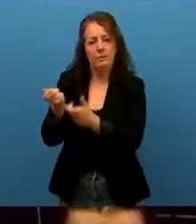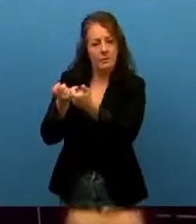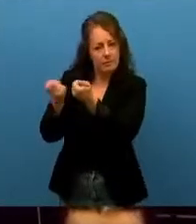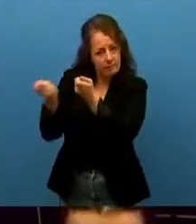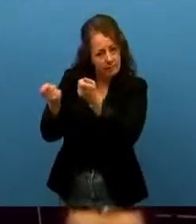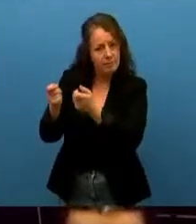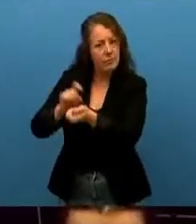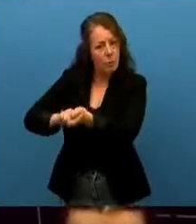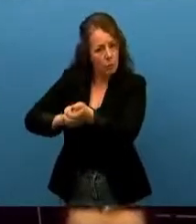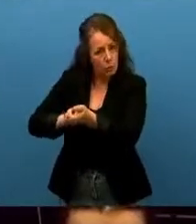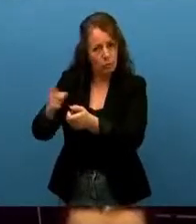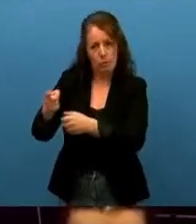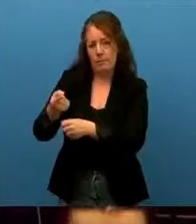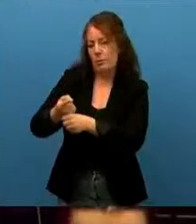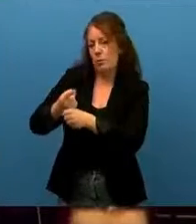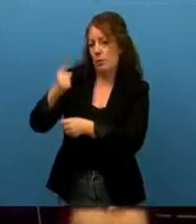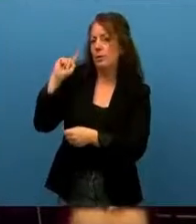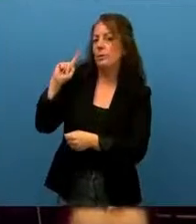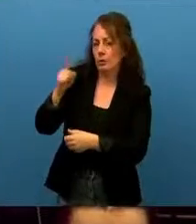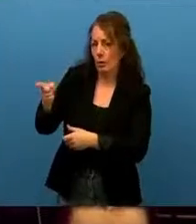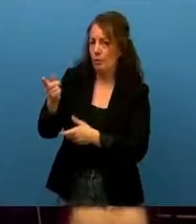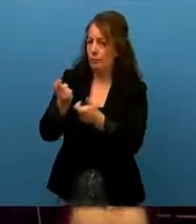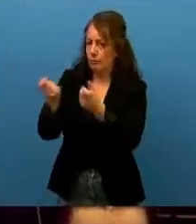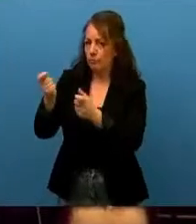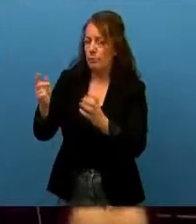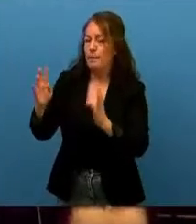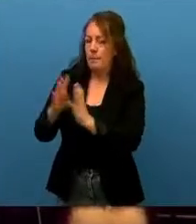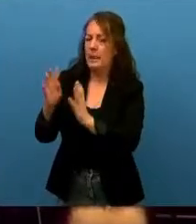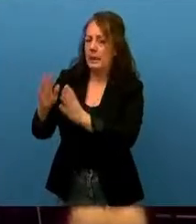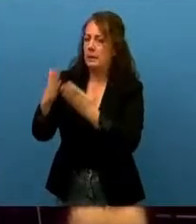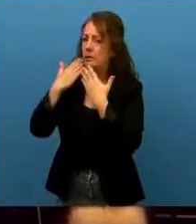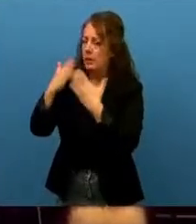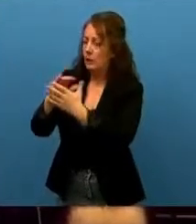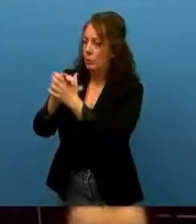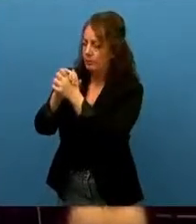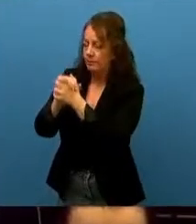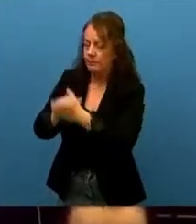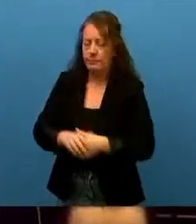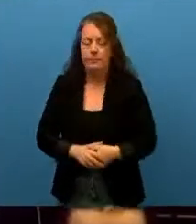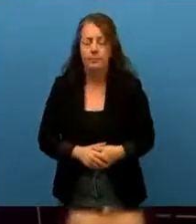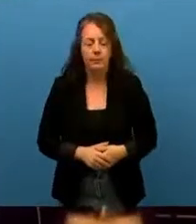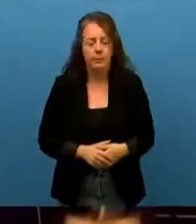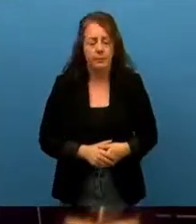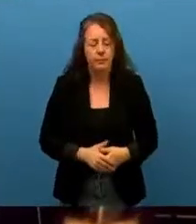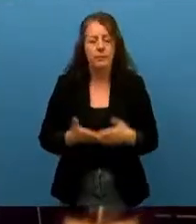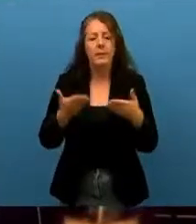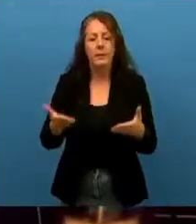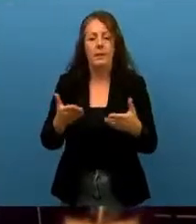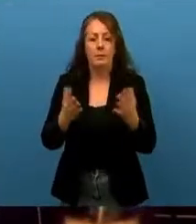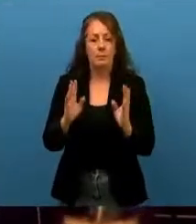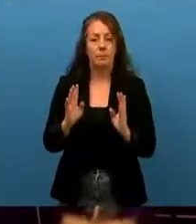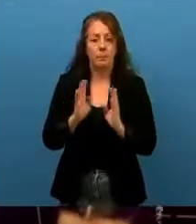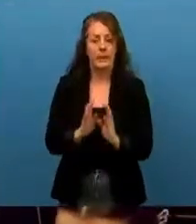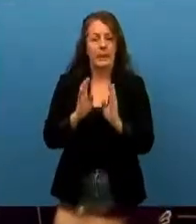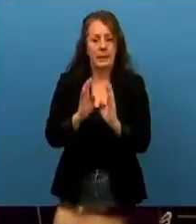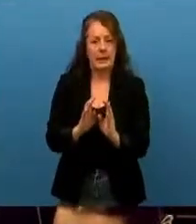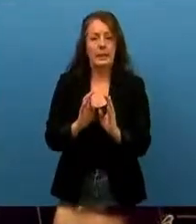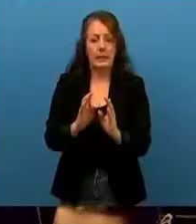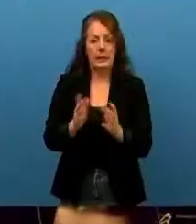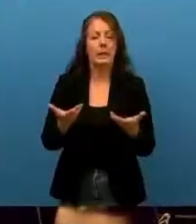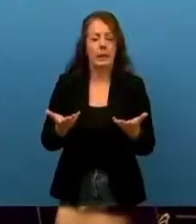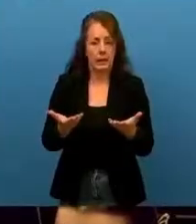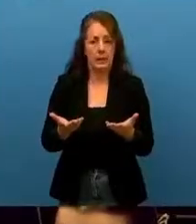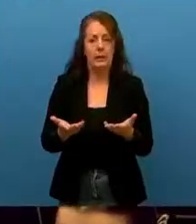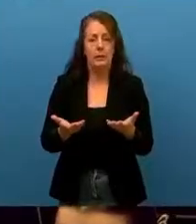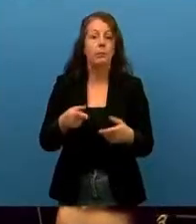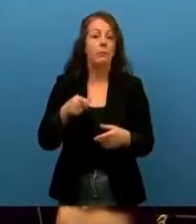Indigenous co-facilitator for the intersessional reunions from last year. These intersessional meetings, on the request